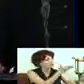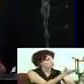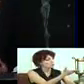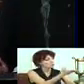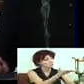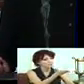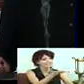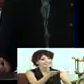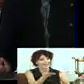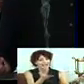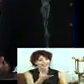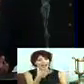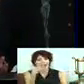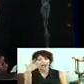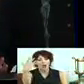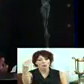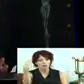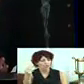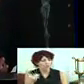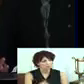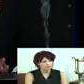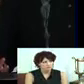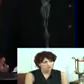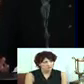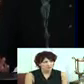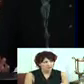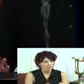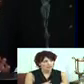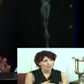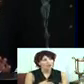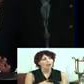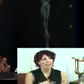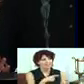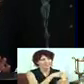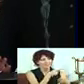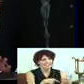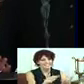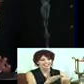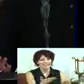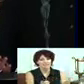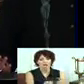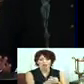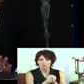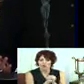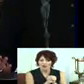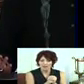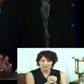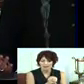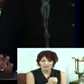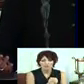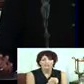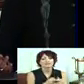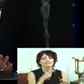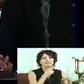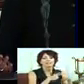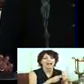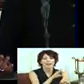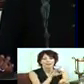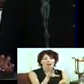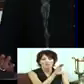these doors. And it is thy claim, in the name of Christ, that man from